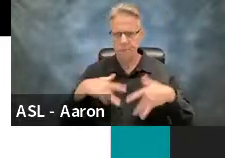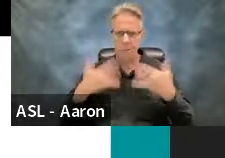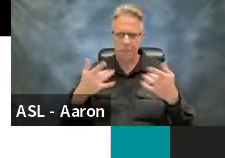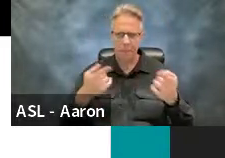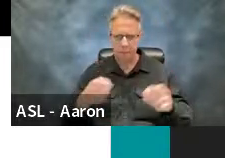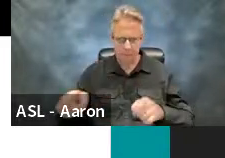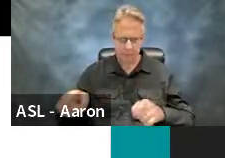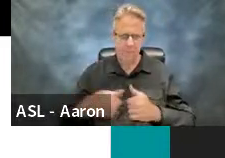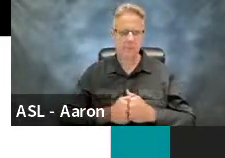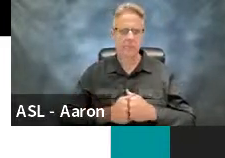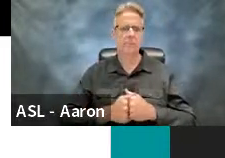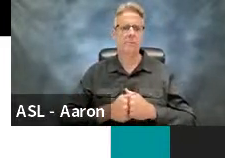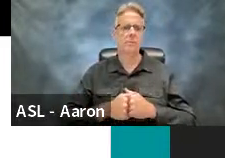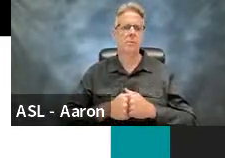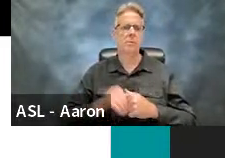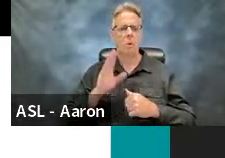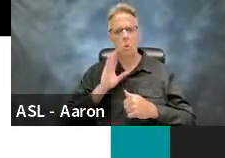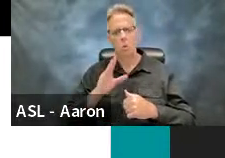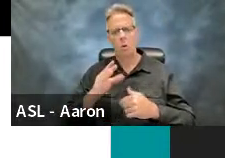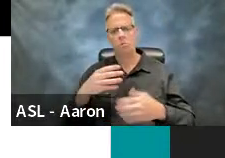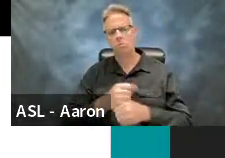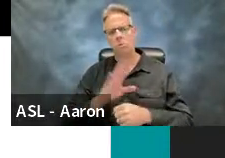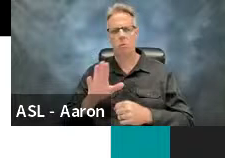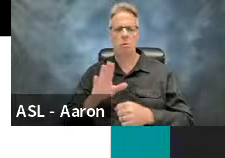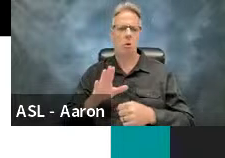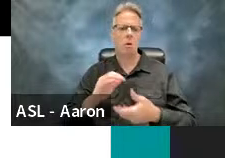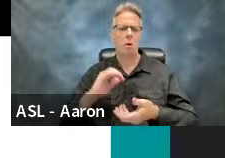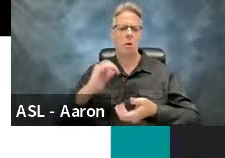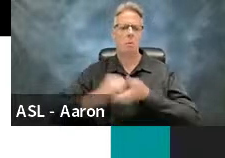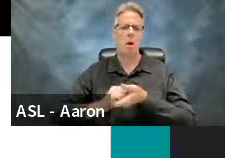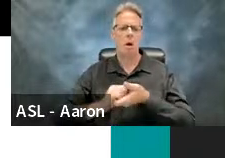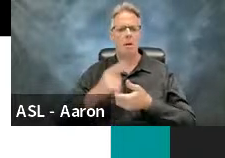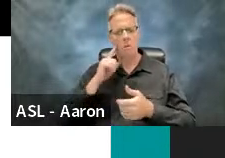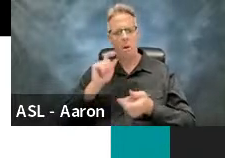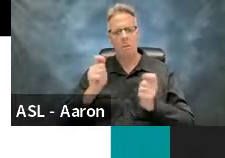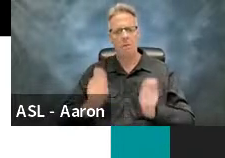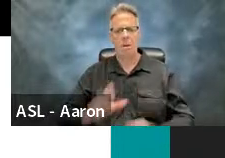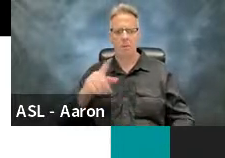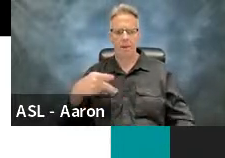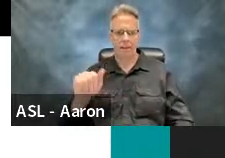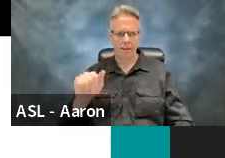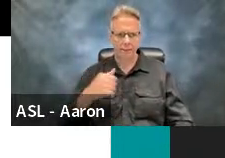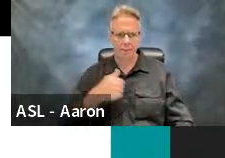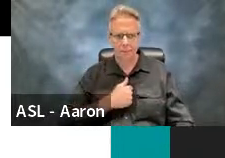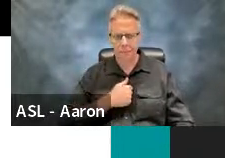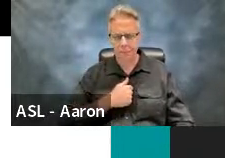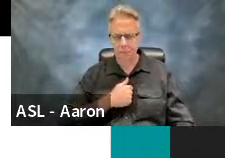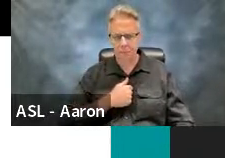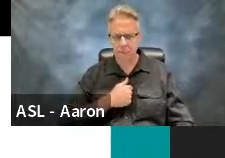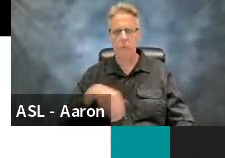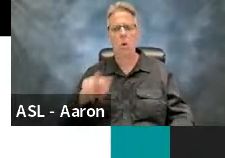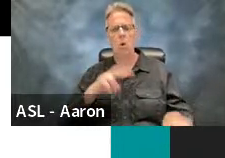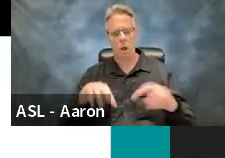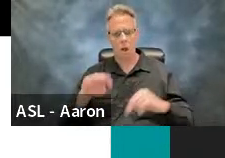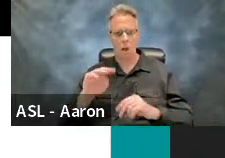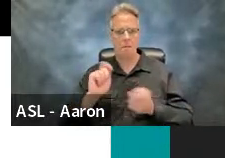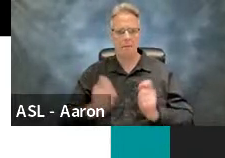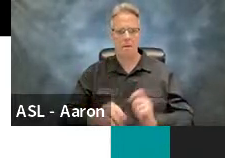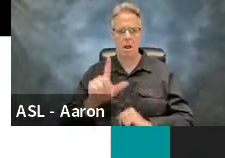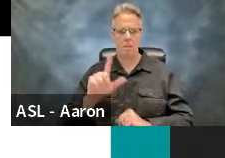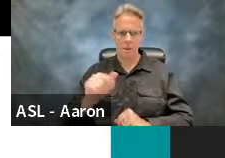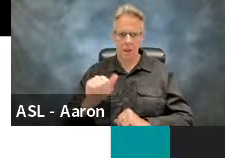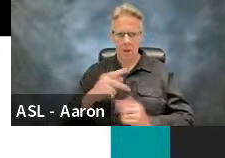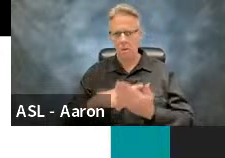and overview of partner conditions on the modified LPA. Then we'll be looking at the modified LPA